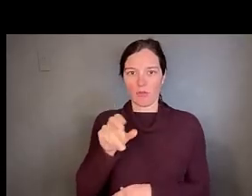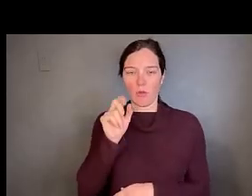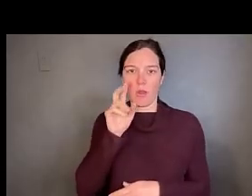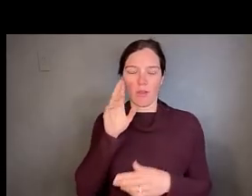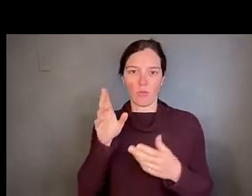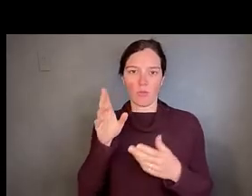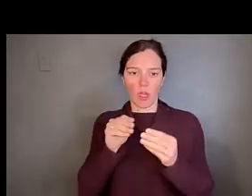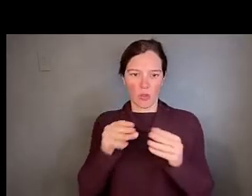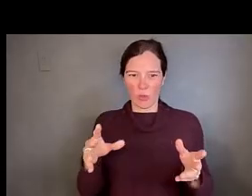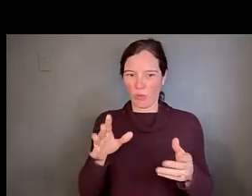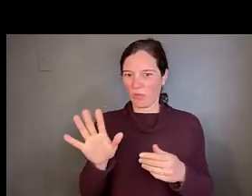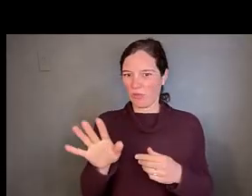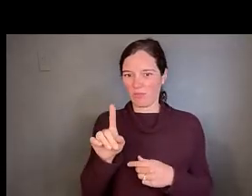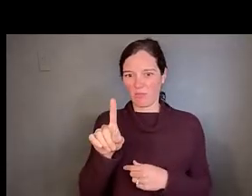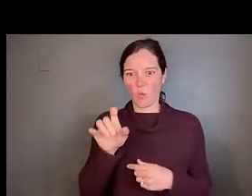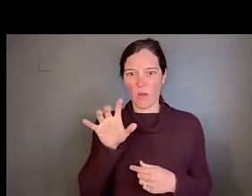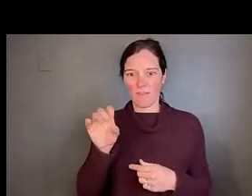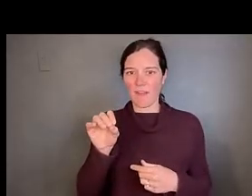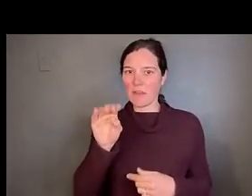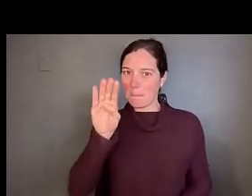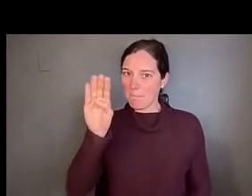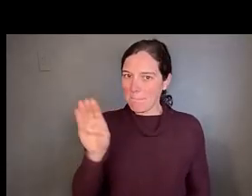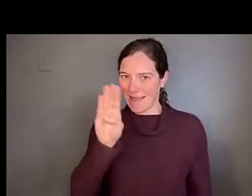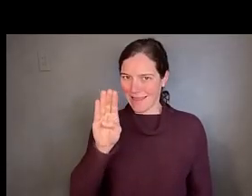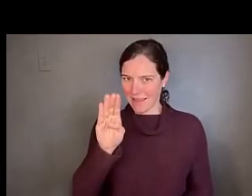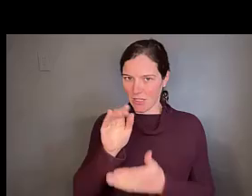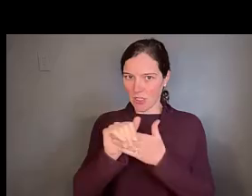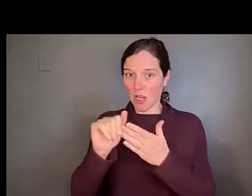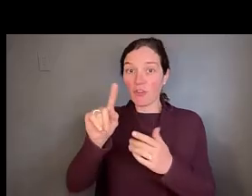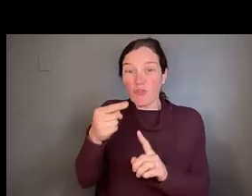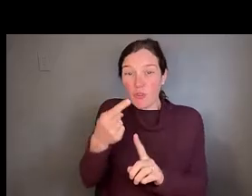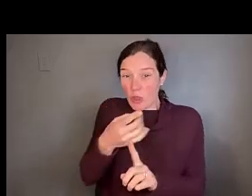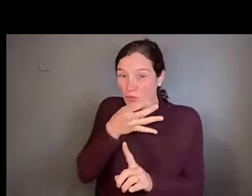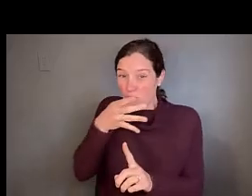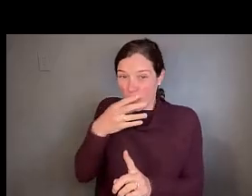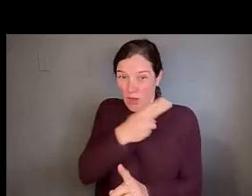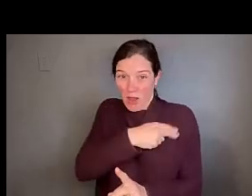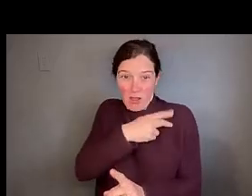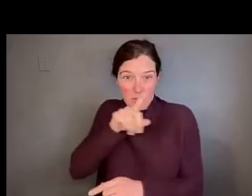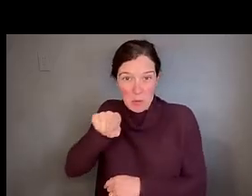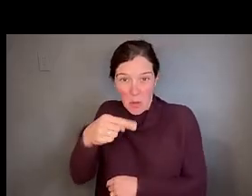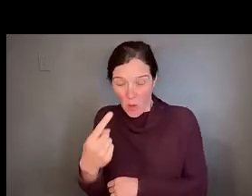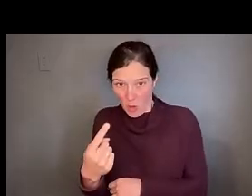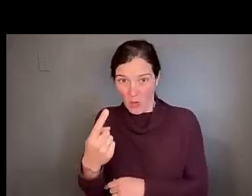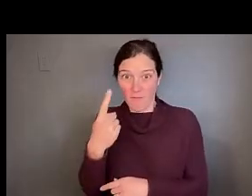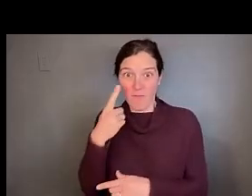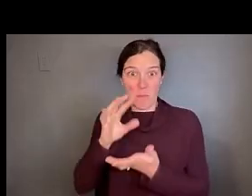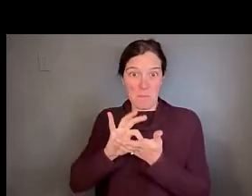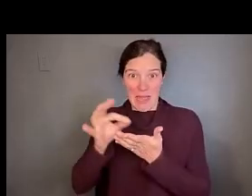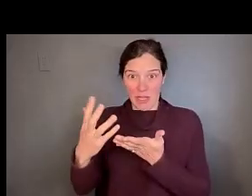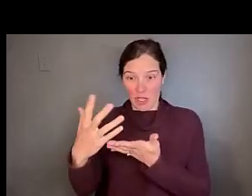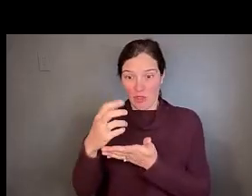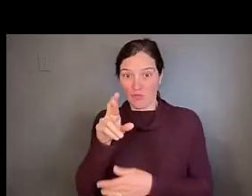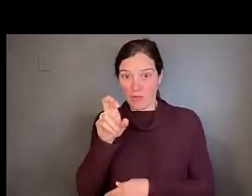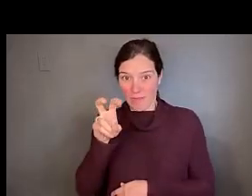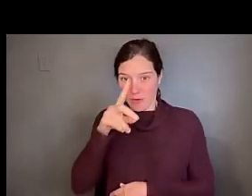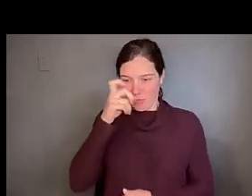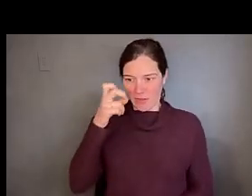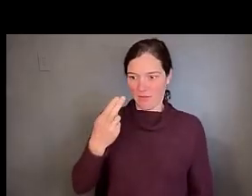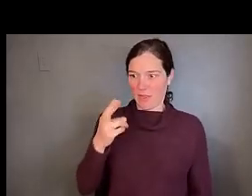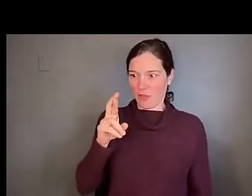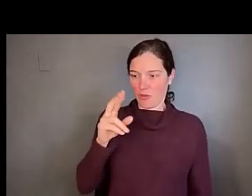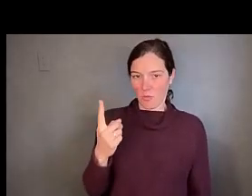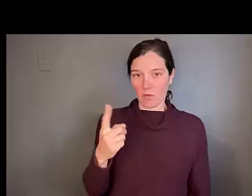lose roughly $150 billion just for rural hospitals and Medicaid revenue because of HR 1.